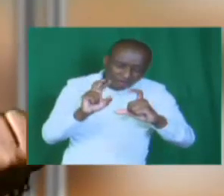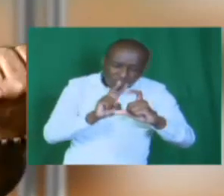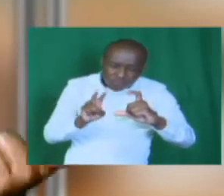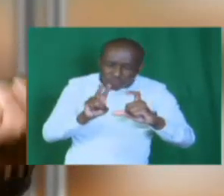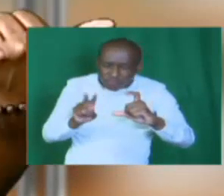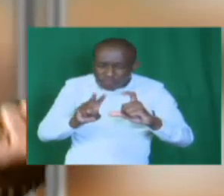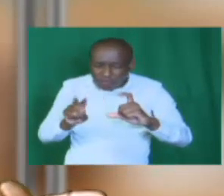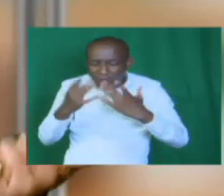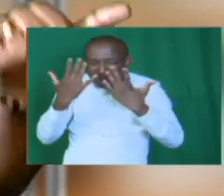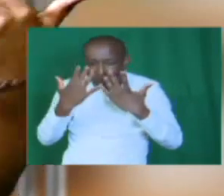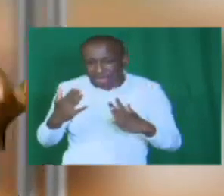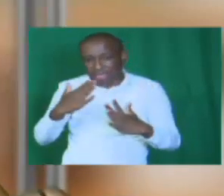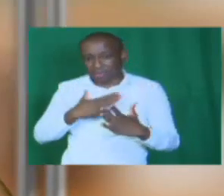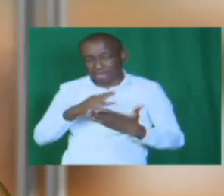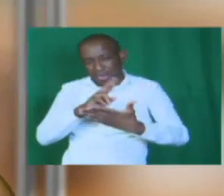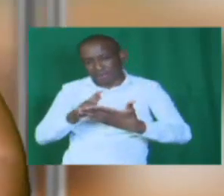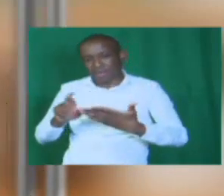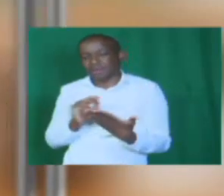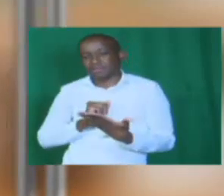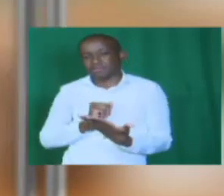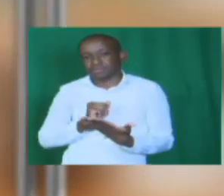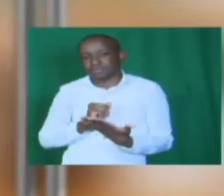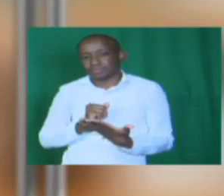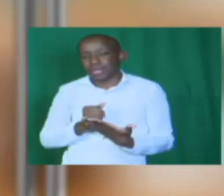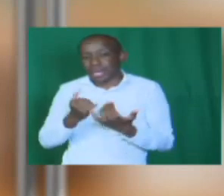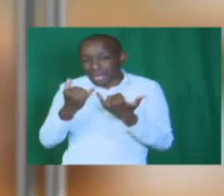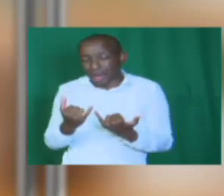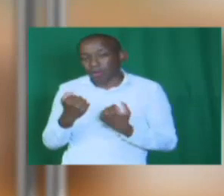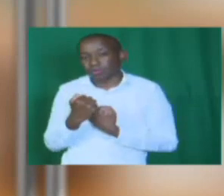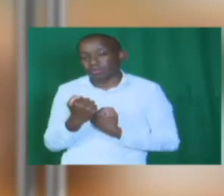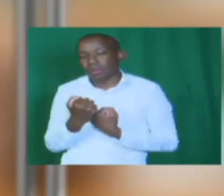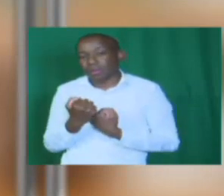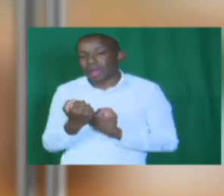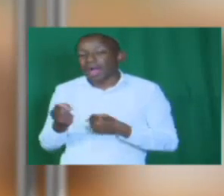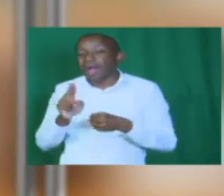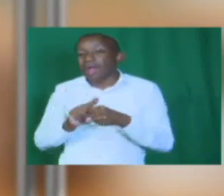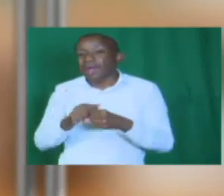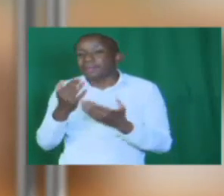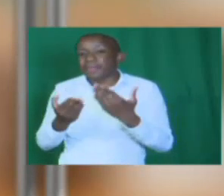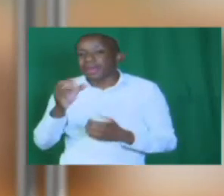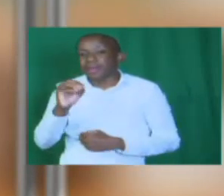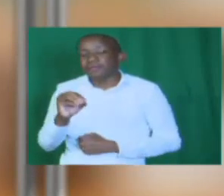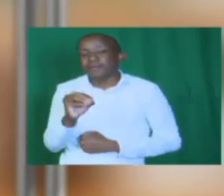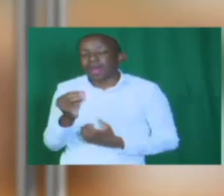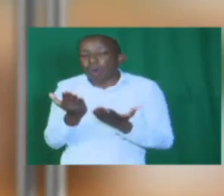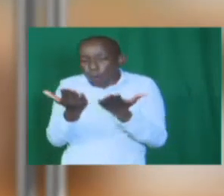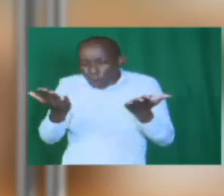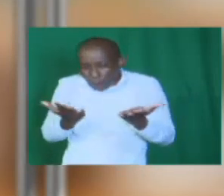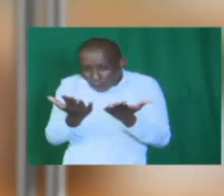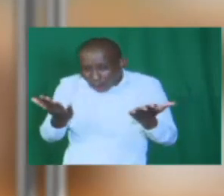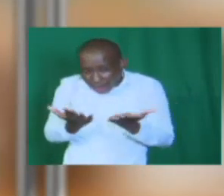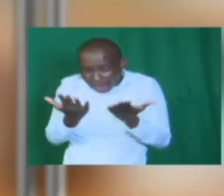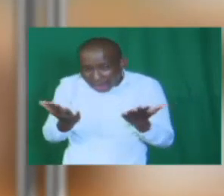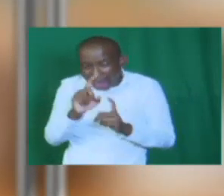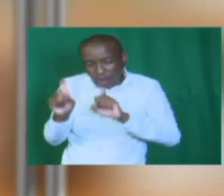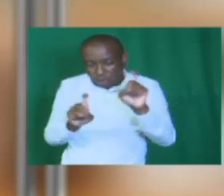you would have already read. Then we can also have a where question. A